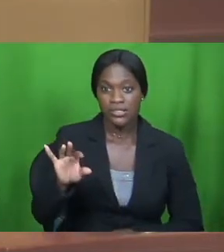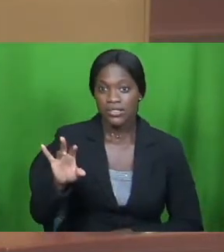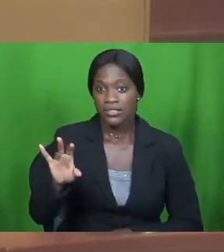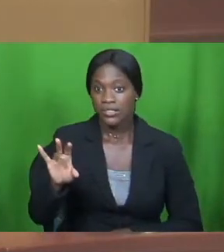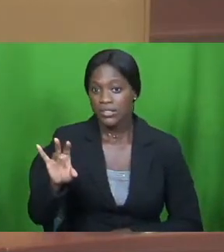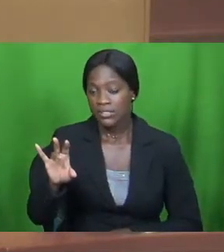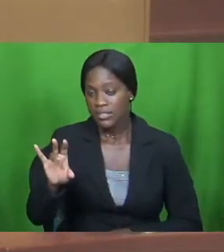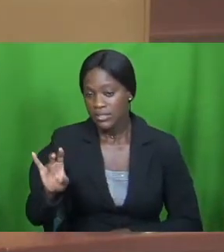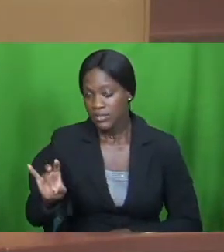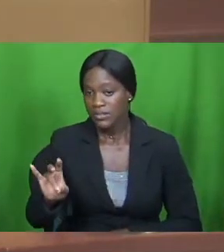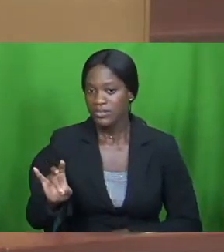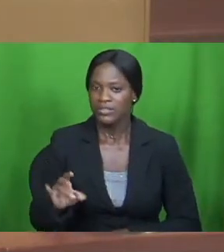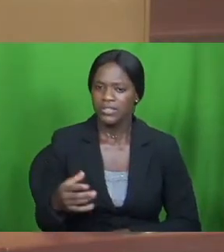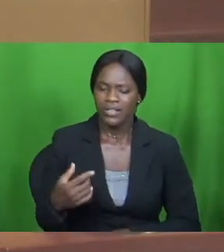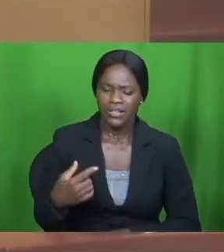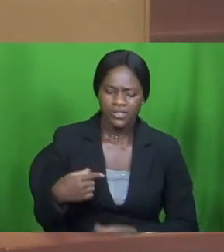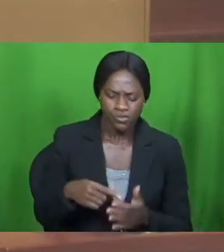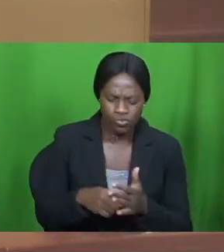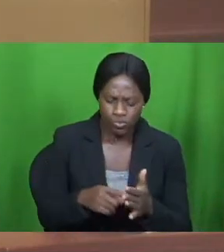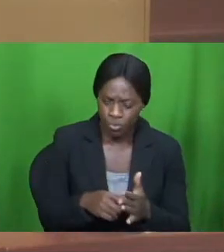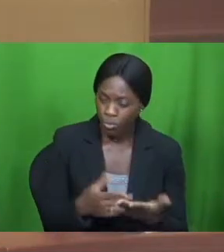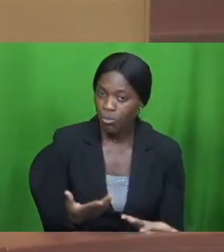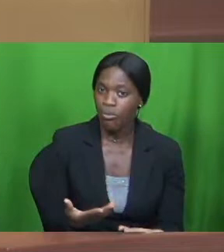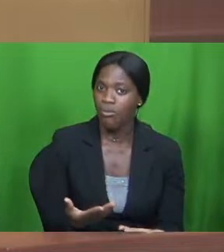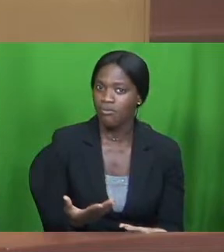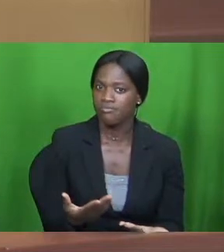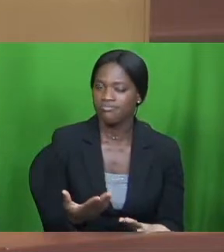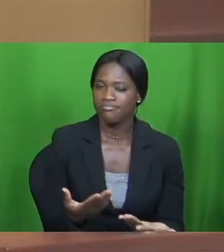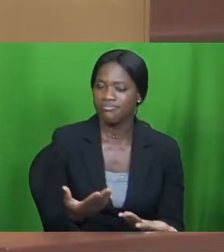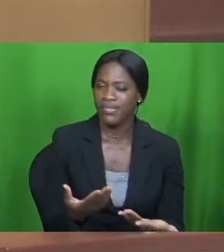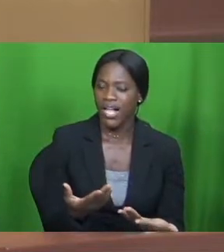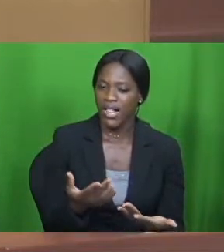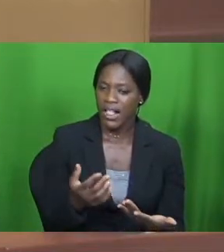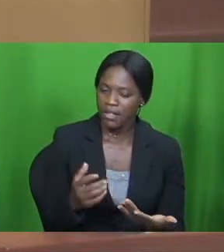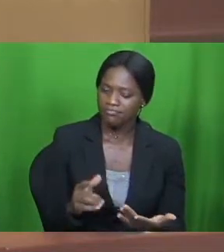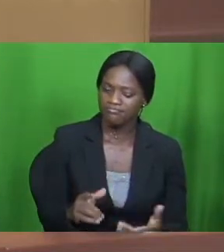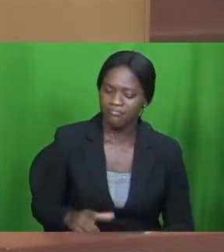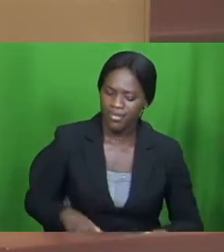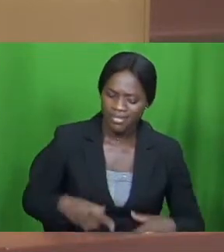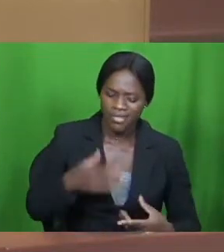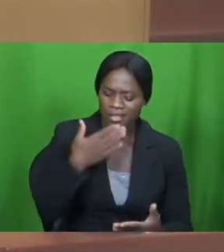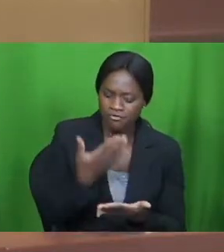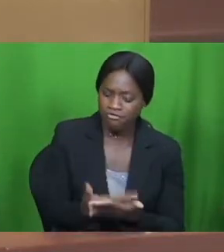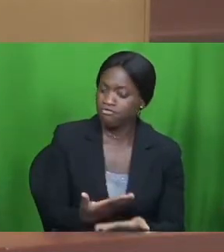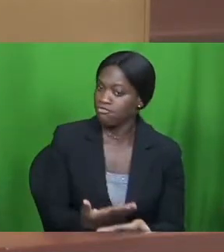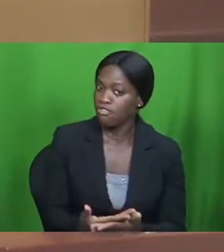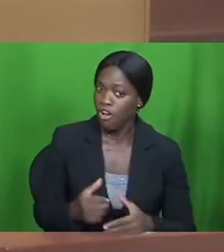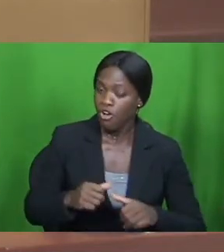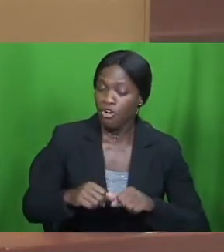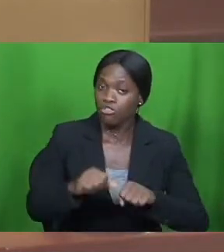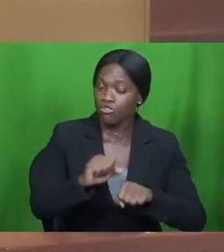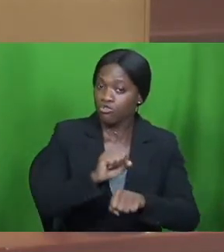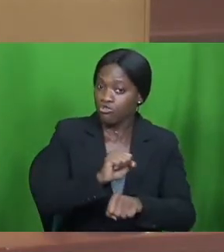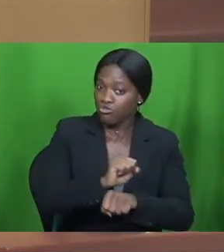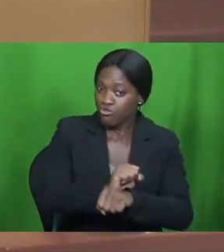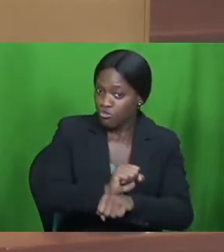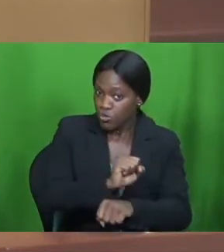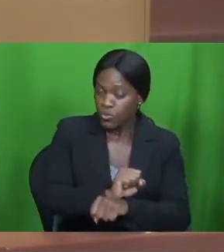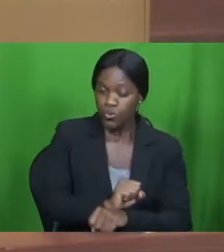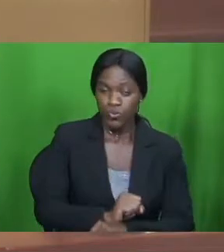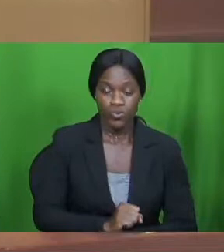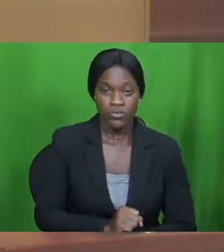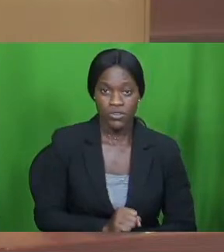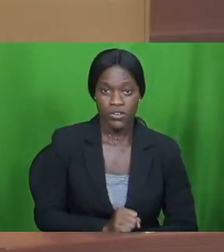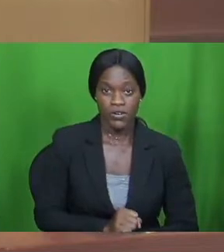our legislature. But more than that, when he left Parliament, Mr. Speaker, he continued on. What was